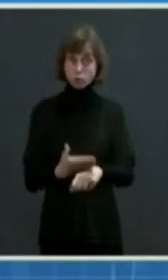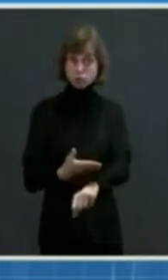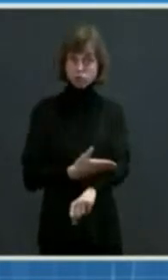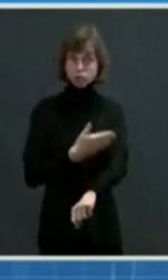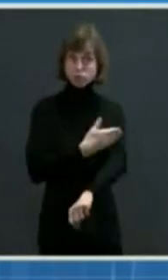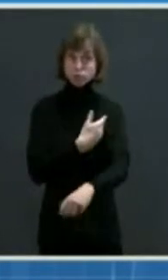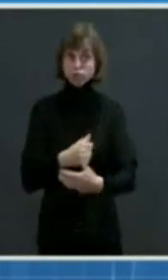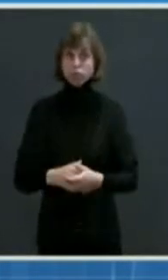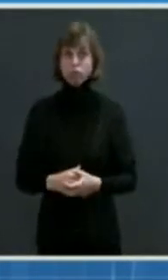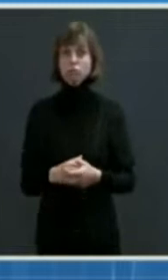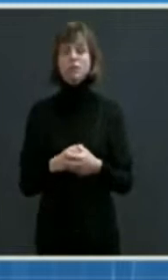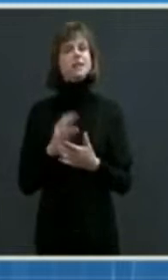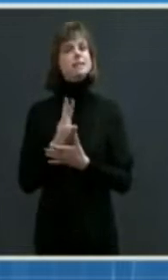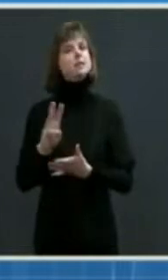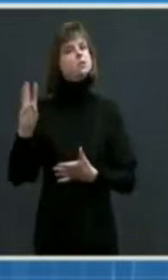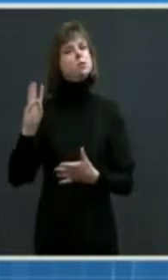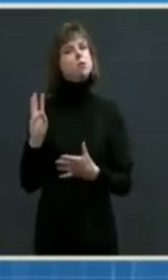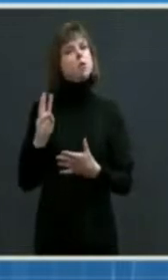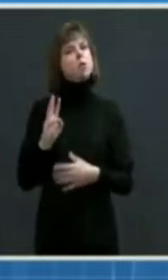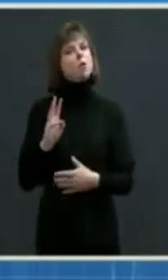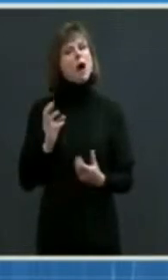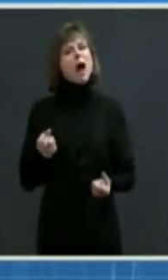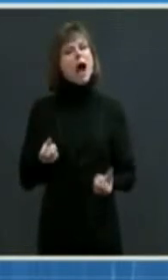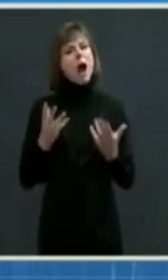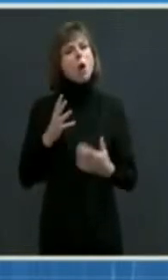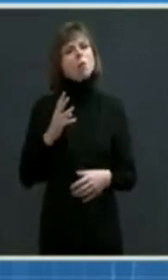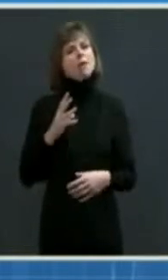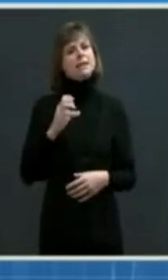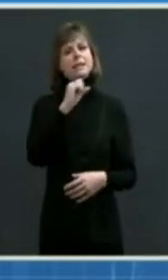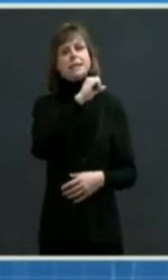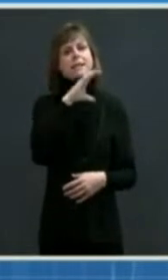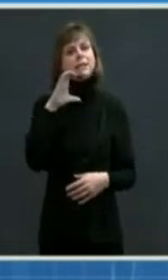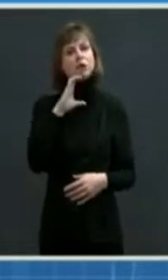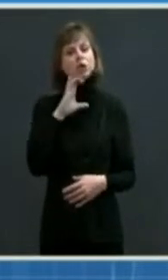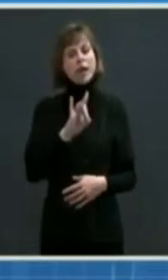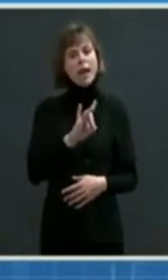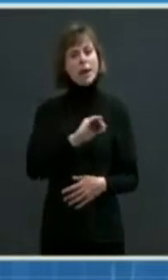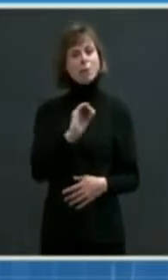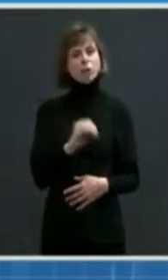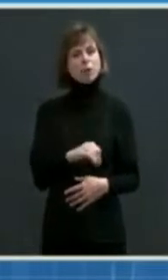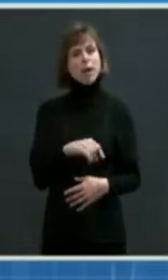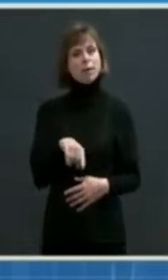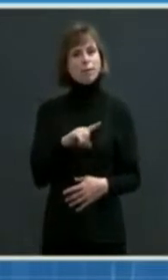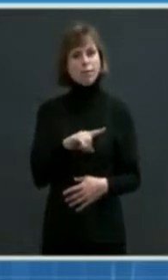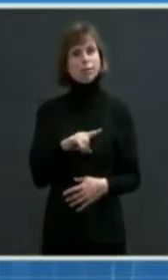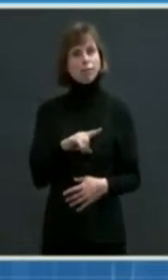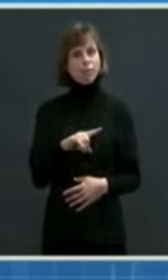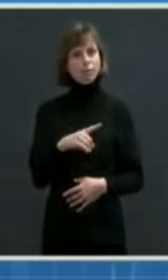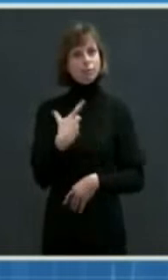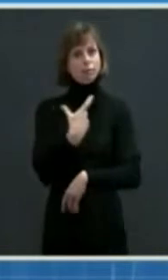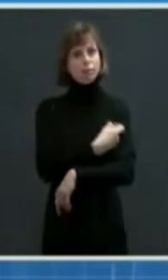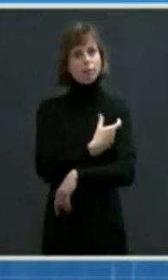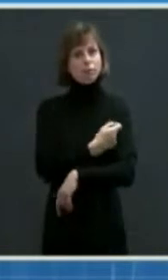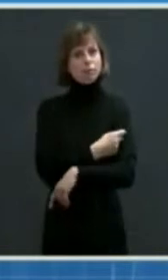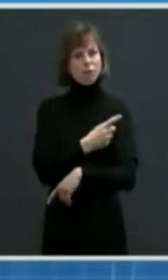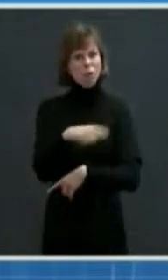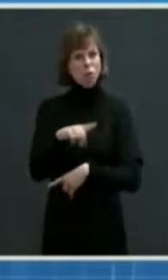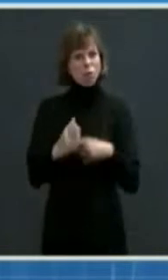ago, only 8% of seniors, those most vulnerable to COVID, had received a